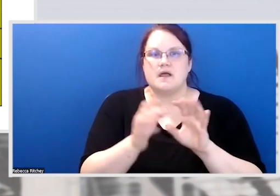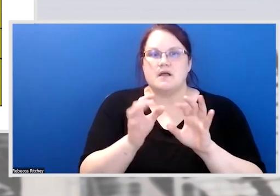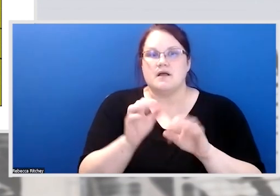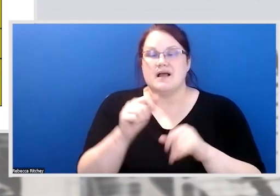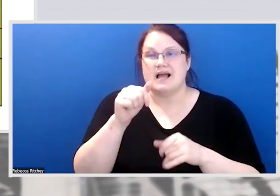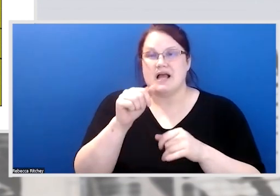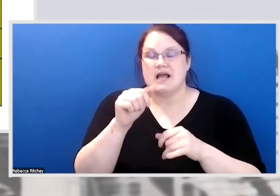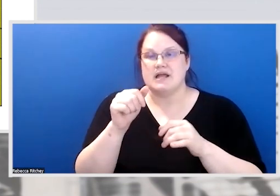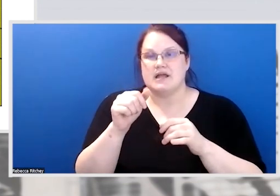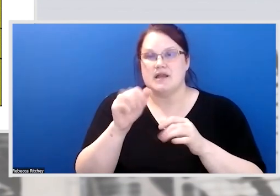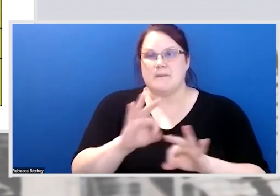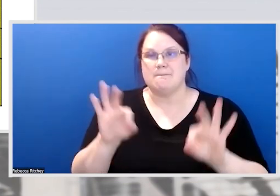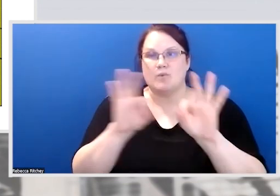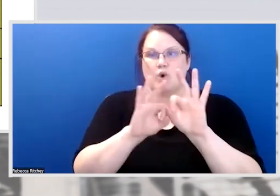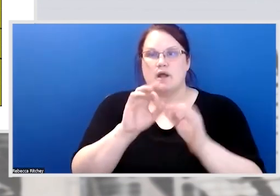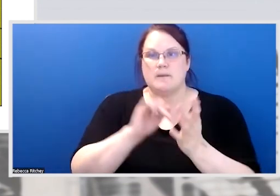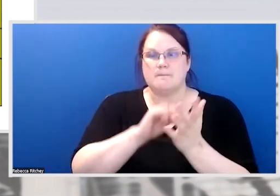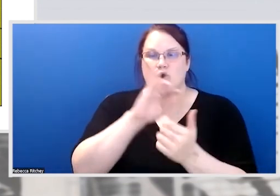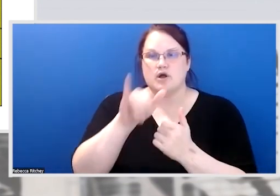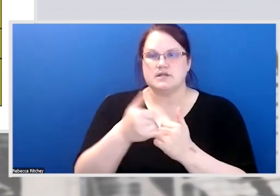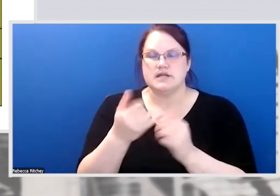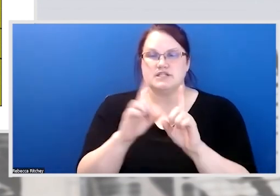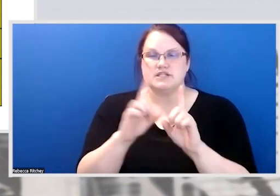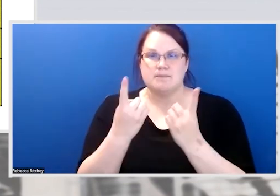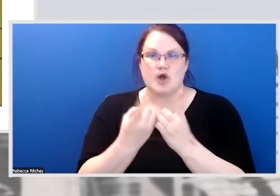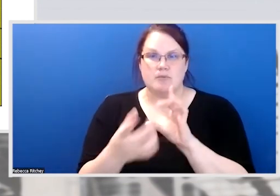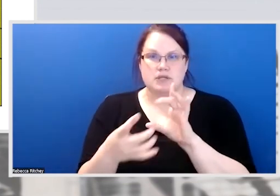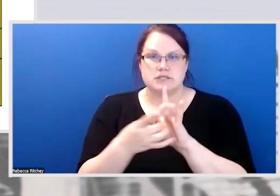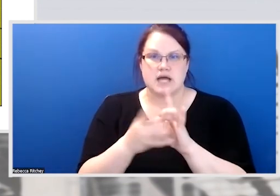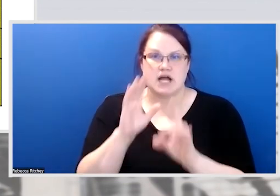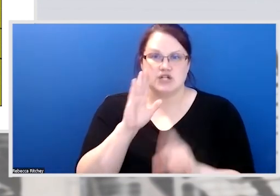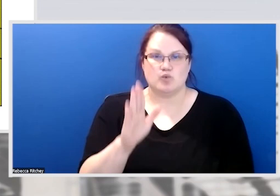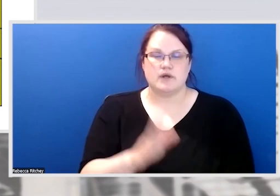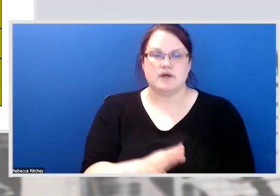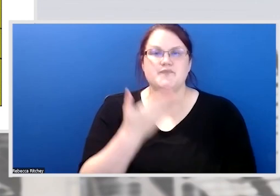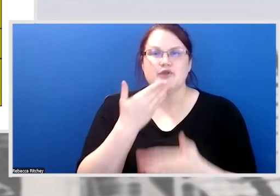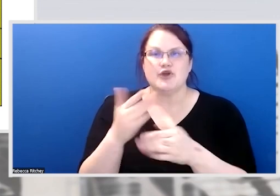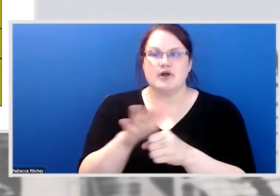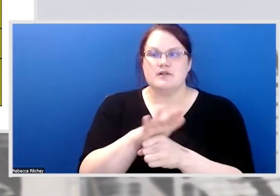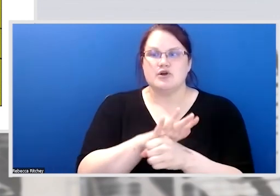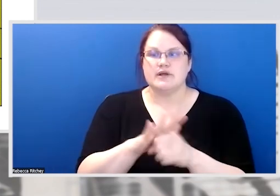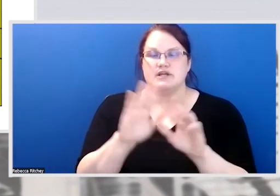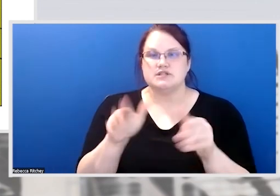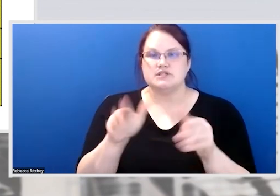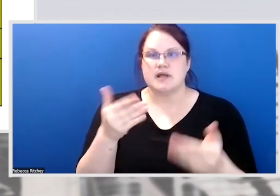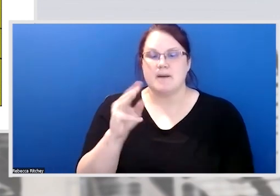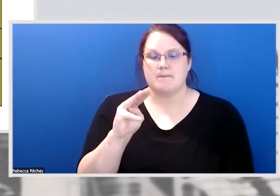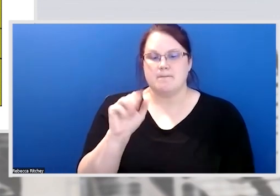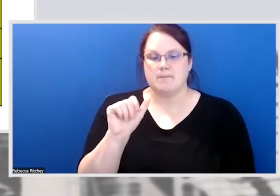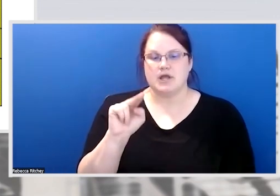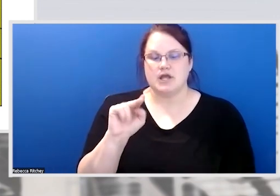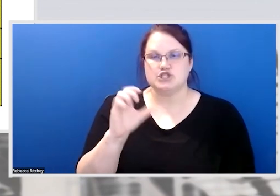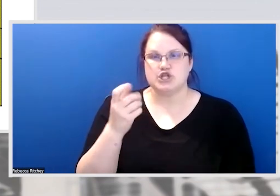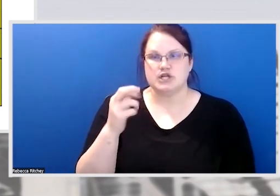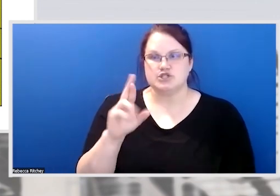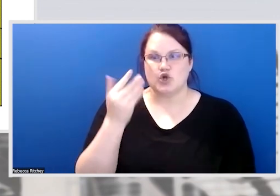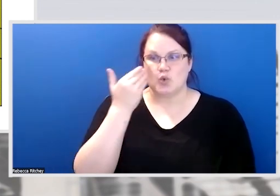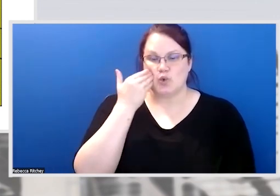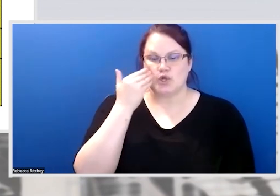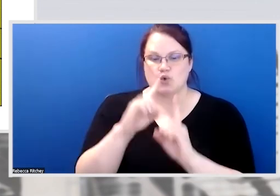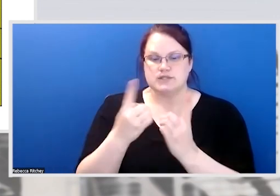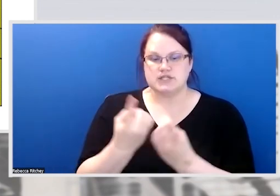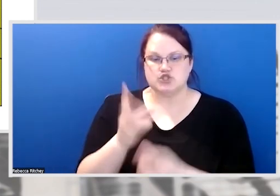With that project, there's going to be a department that's attached to it. And if a good location is given, like Manchester in this case, we know that that's going to be District